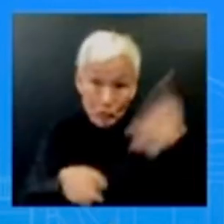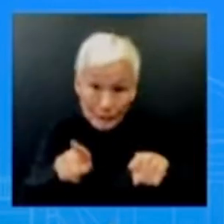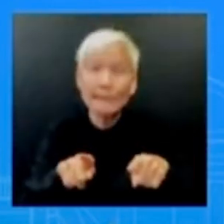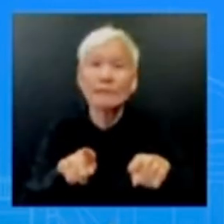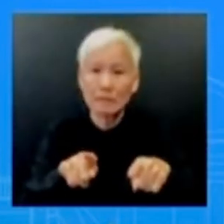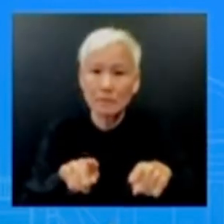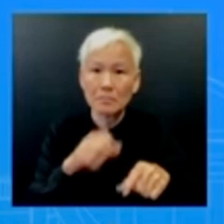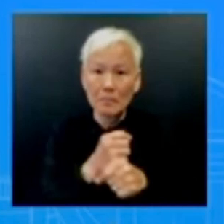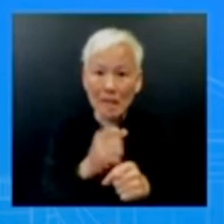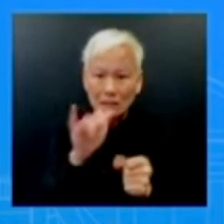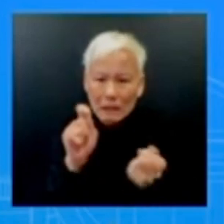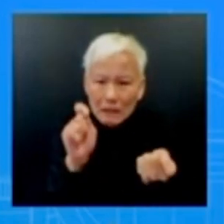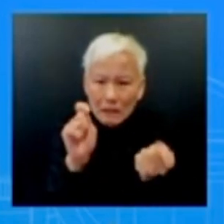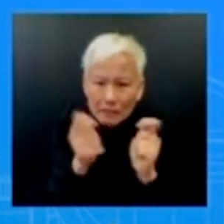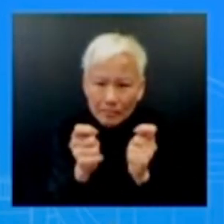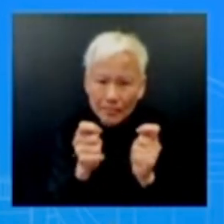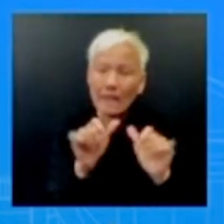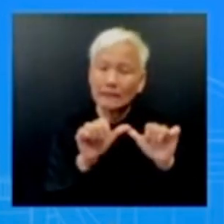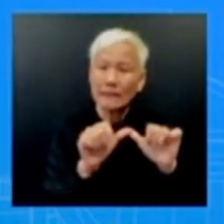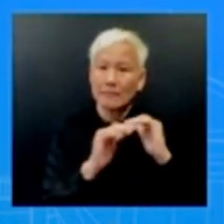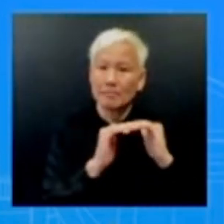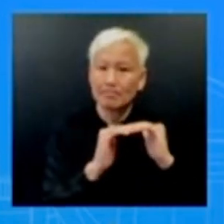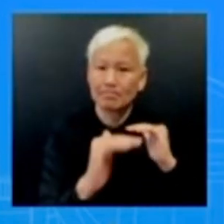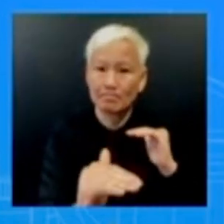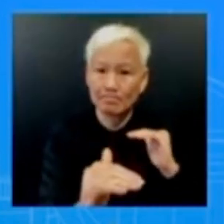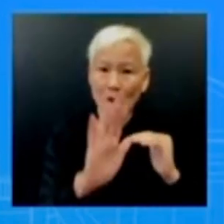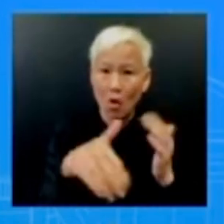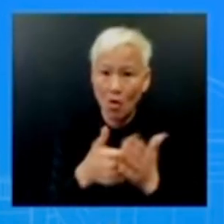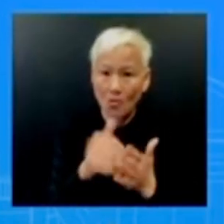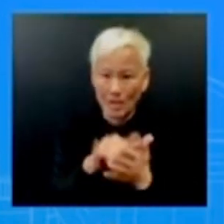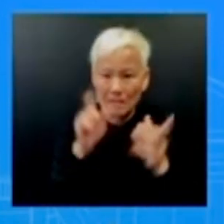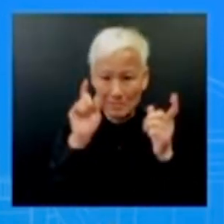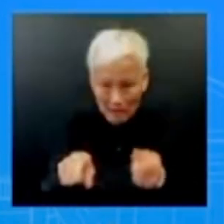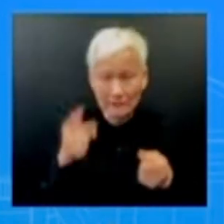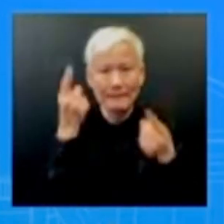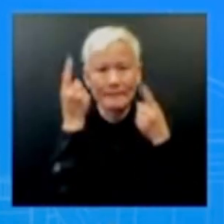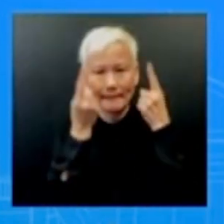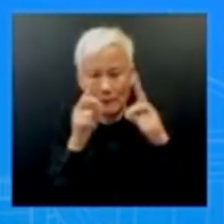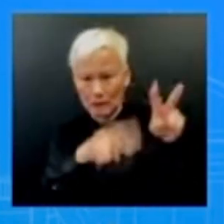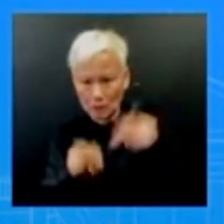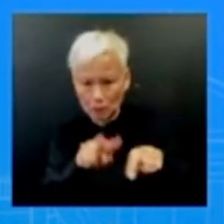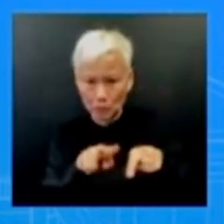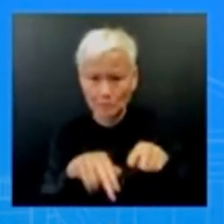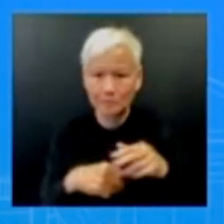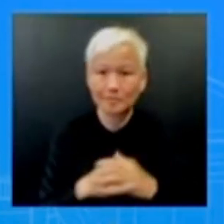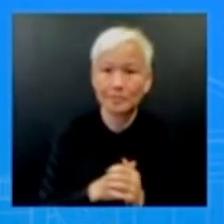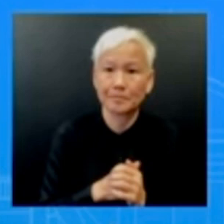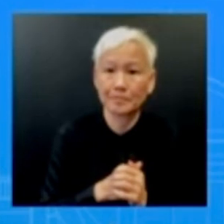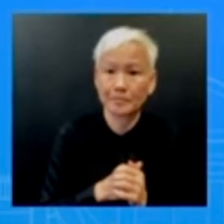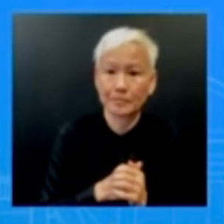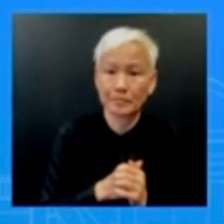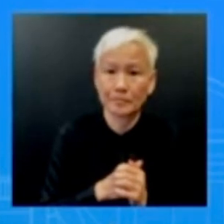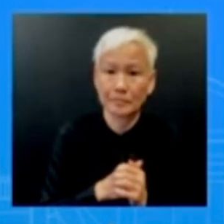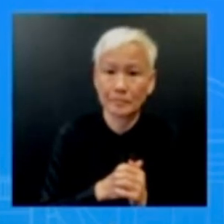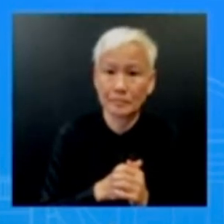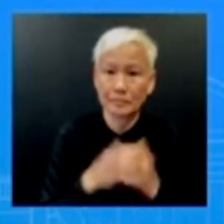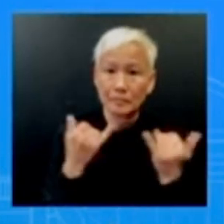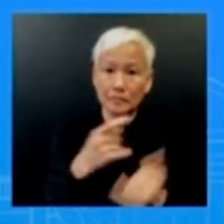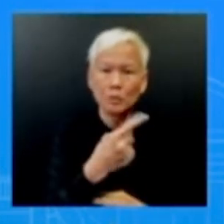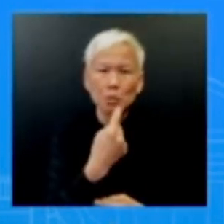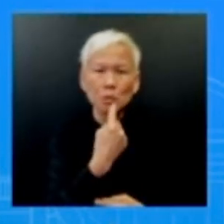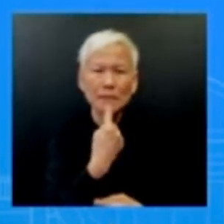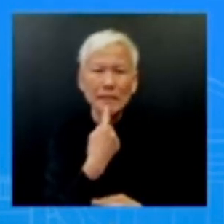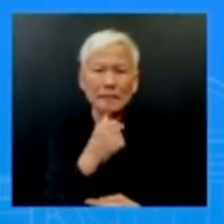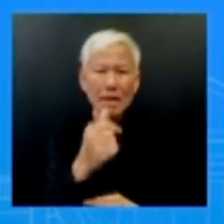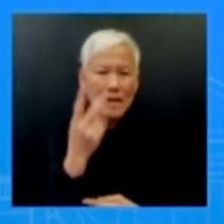sustainable, all that has to be factored in. Good. Just a couple follow-ups here. You said that you haven't seen any confirmation that China has